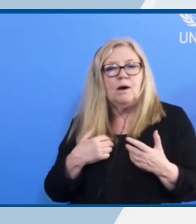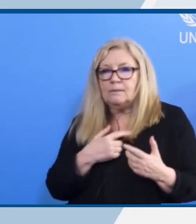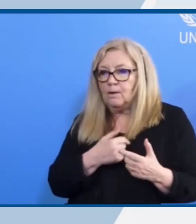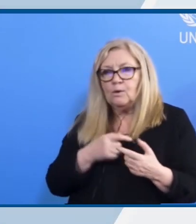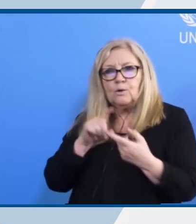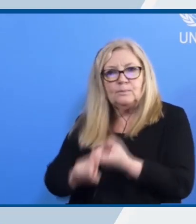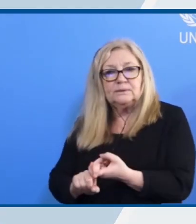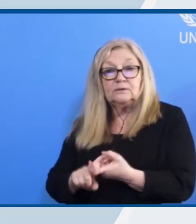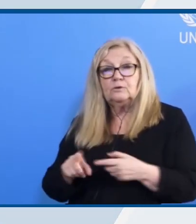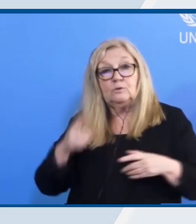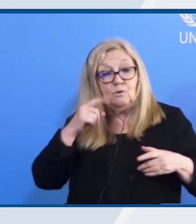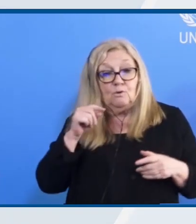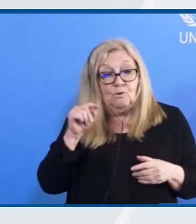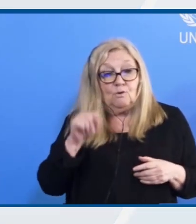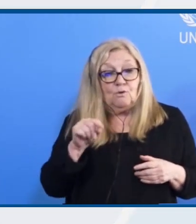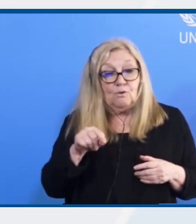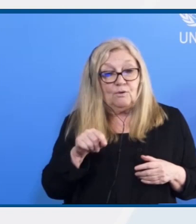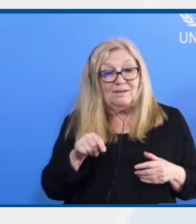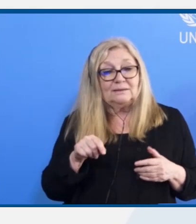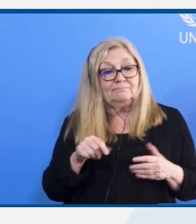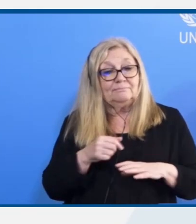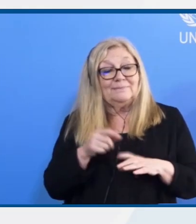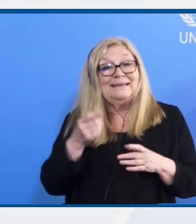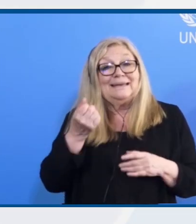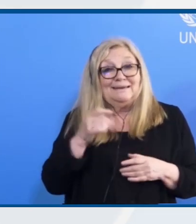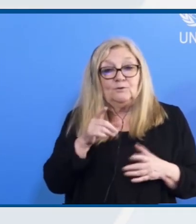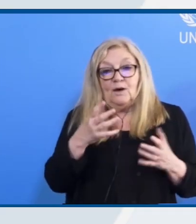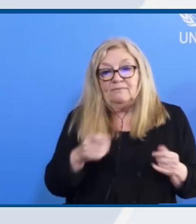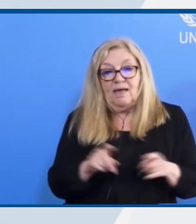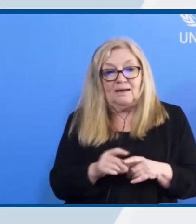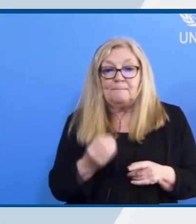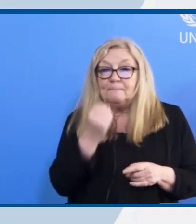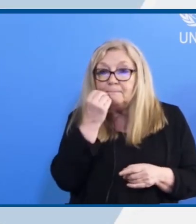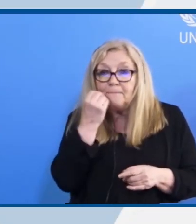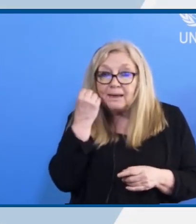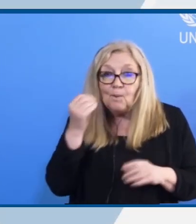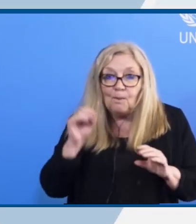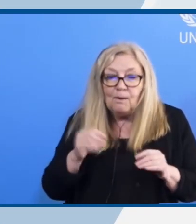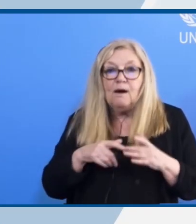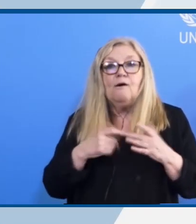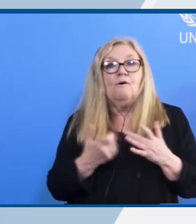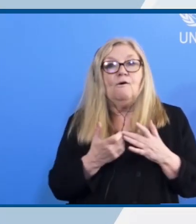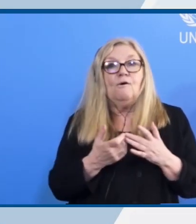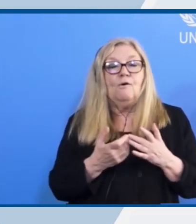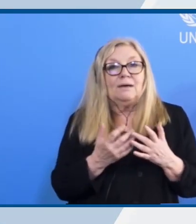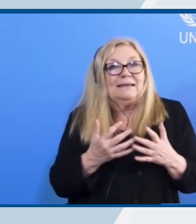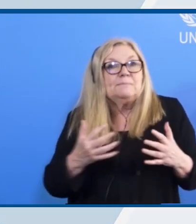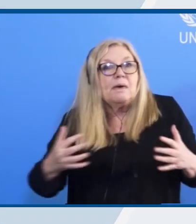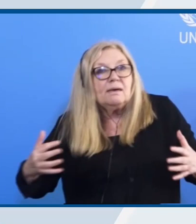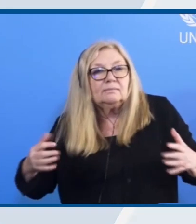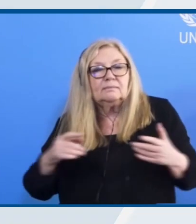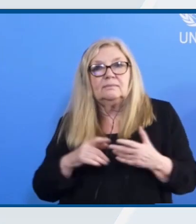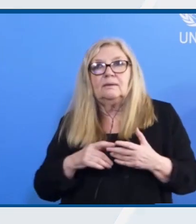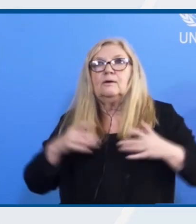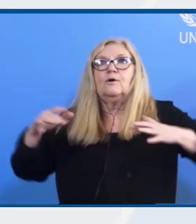most obvious one is nature-based solutions. I mean, investing in mangroves, investing into expanding the tree canopy,